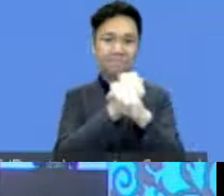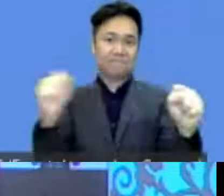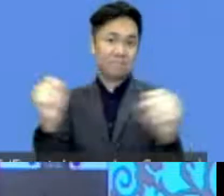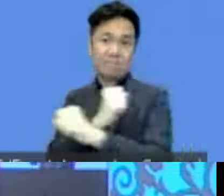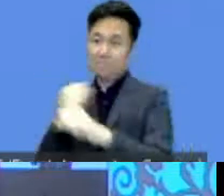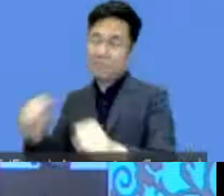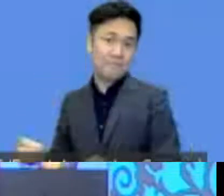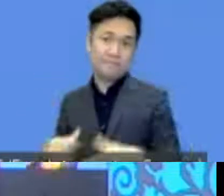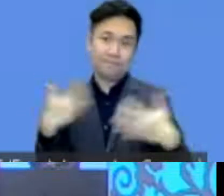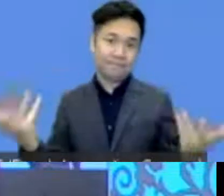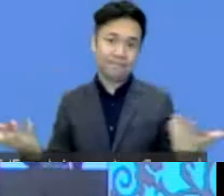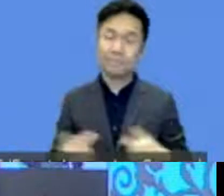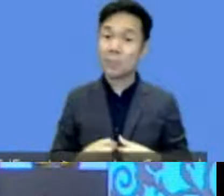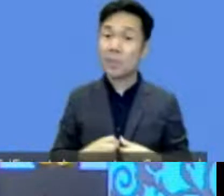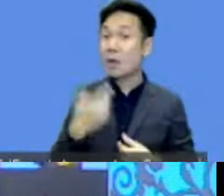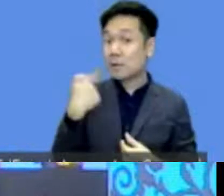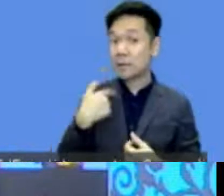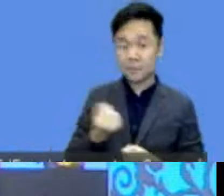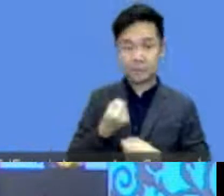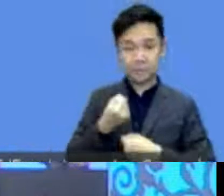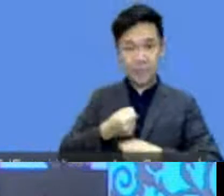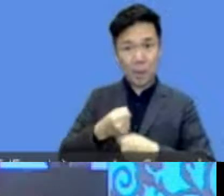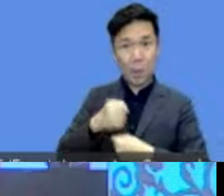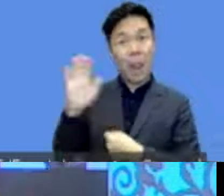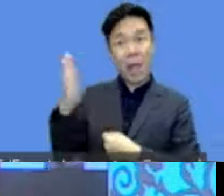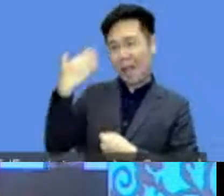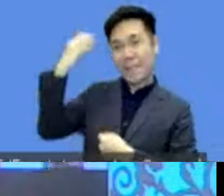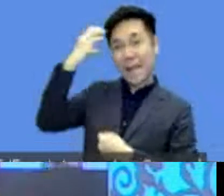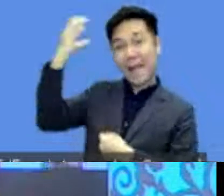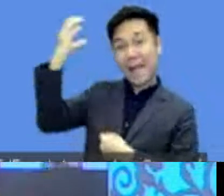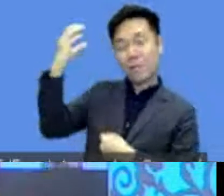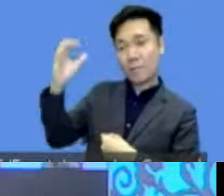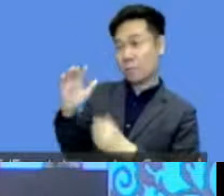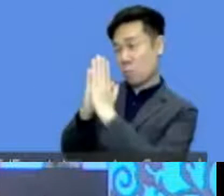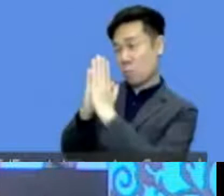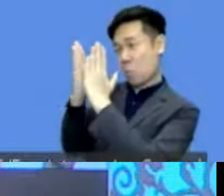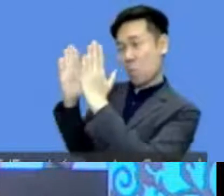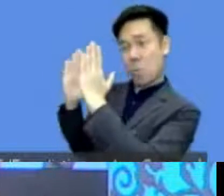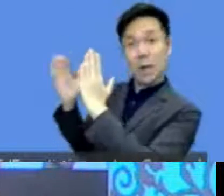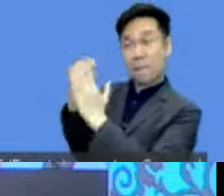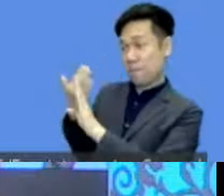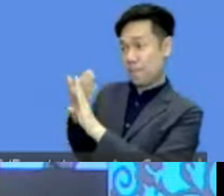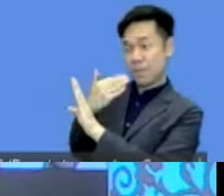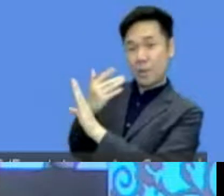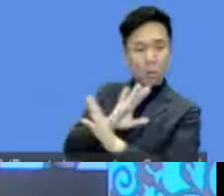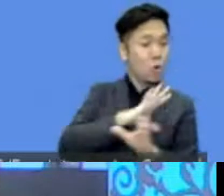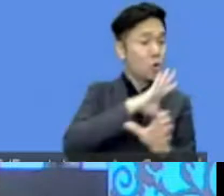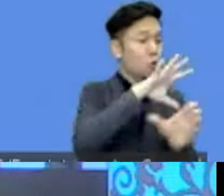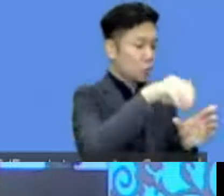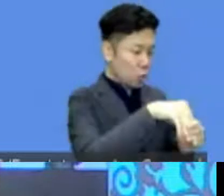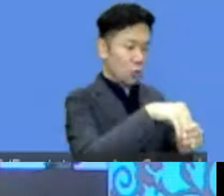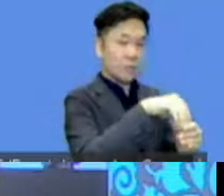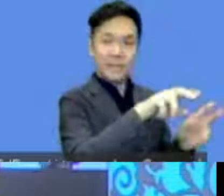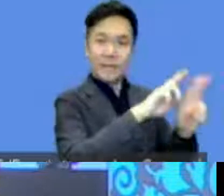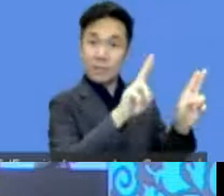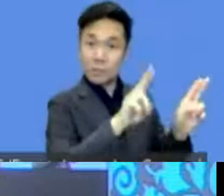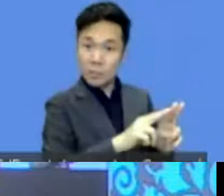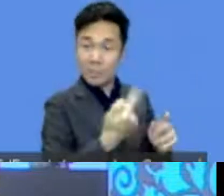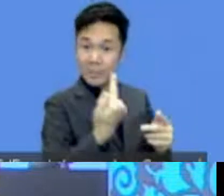this? Because I worked in a public library before joining International School Library in January